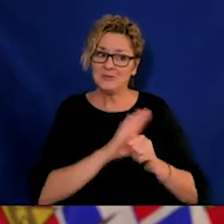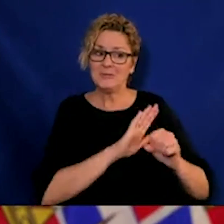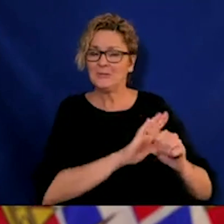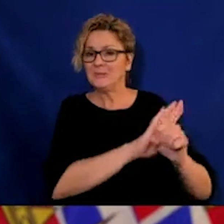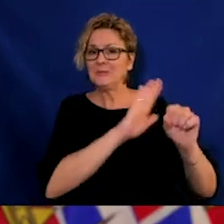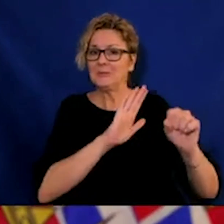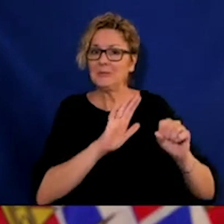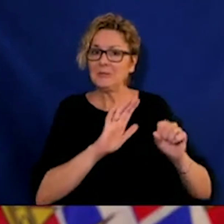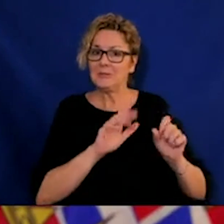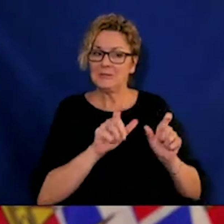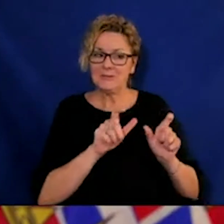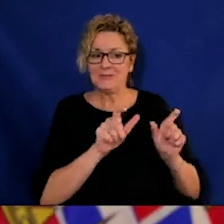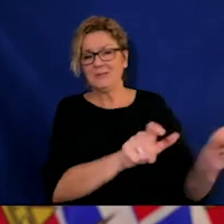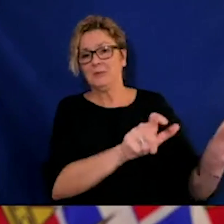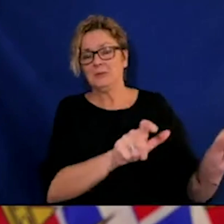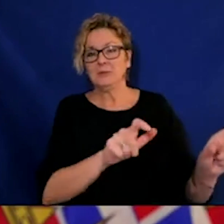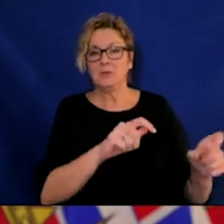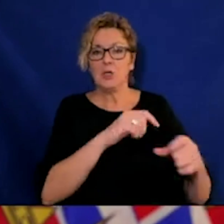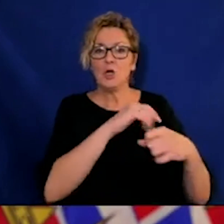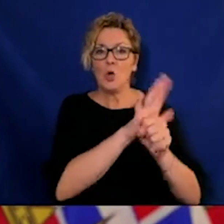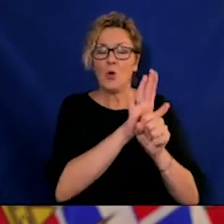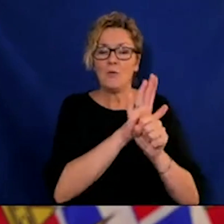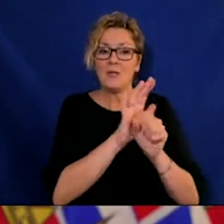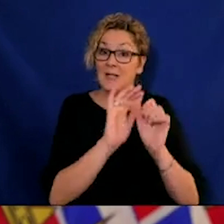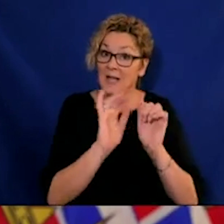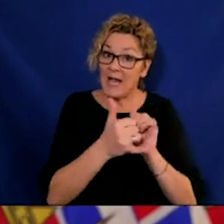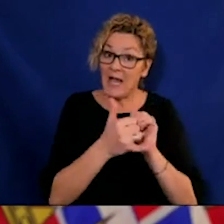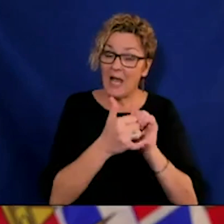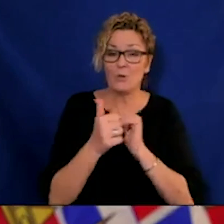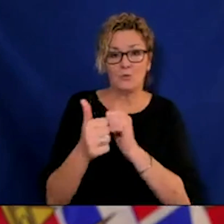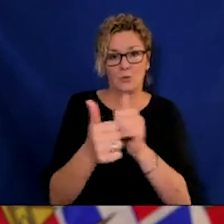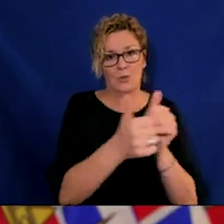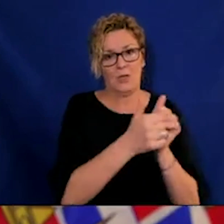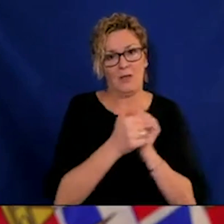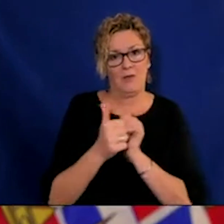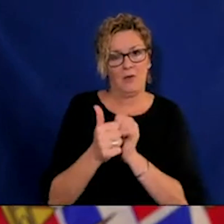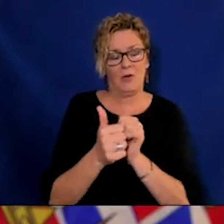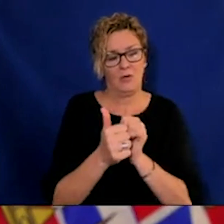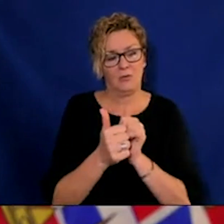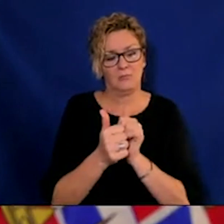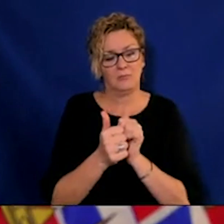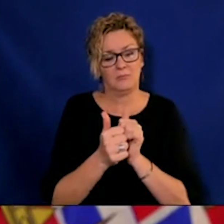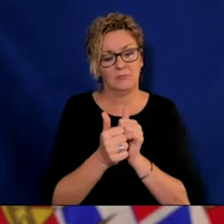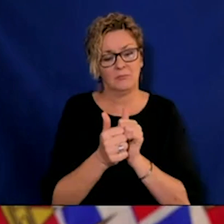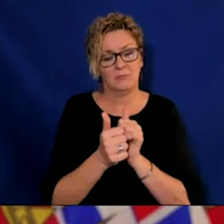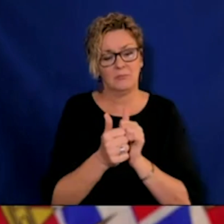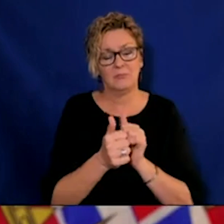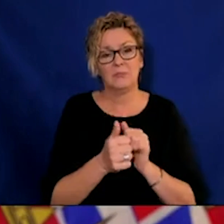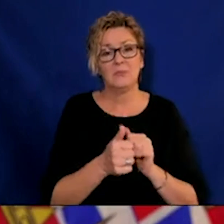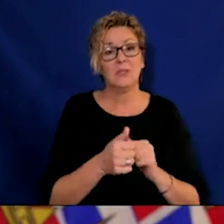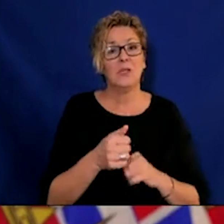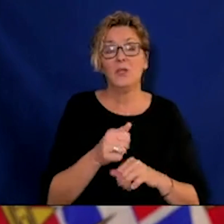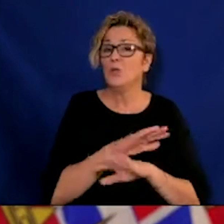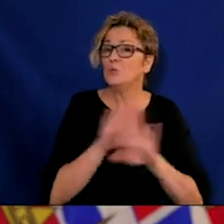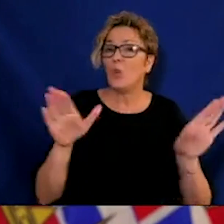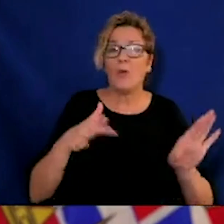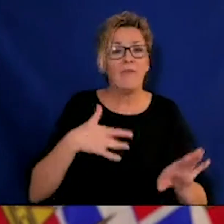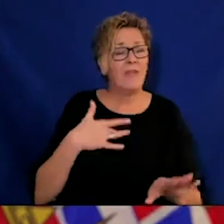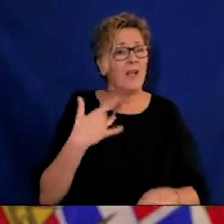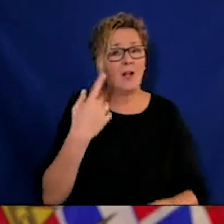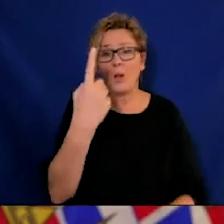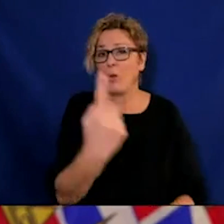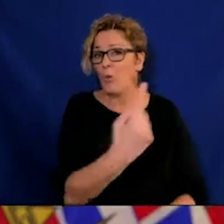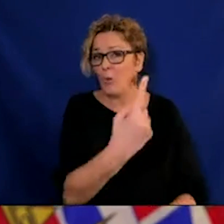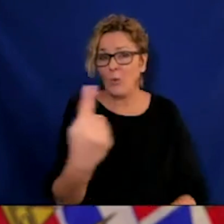are not alone in your sacrifice. Most people in BC are doing it with you. We know most people